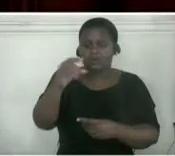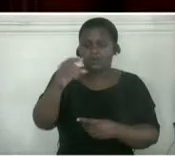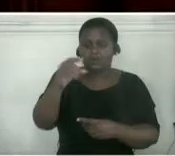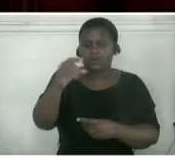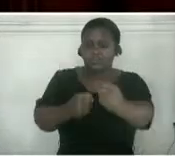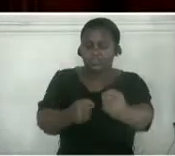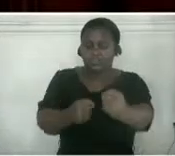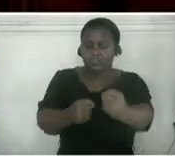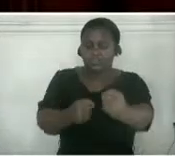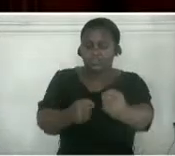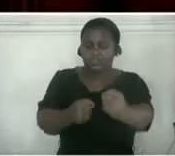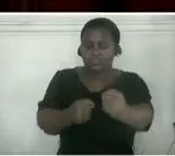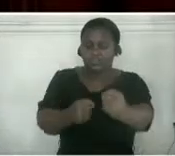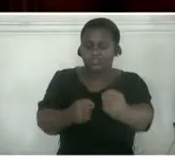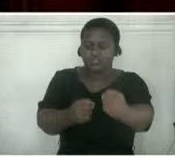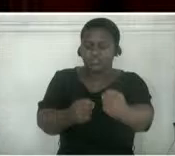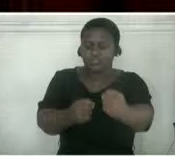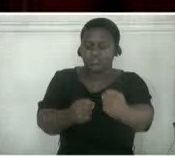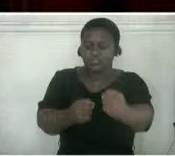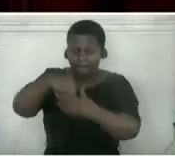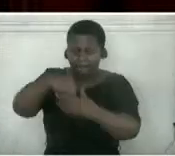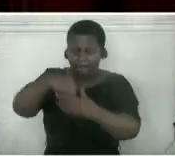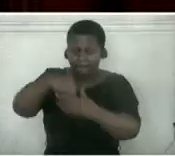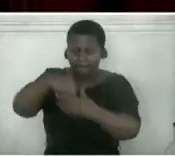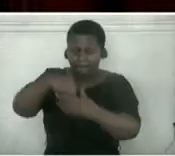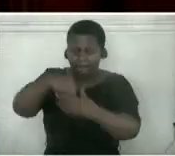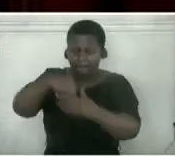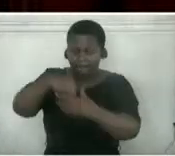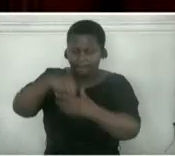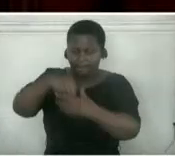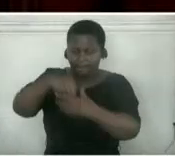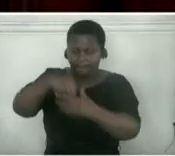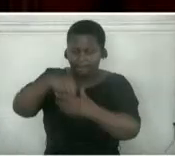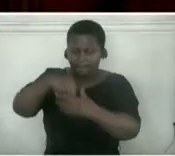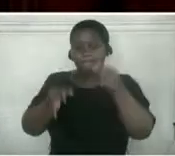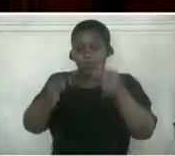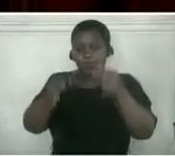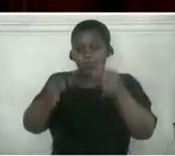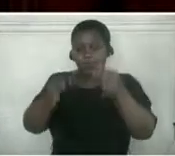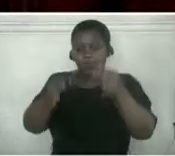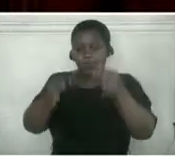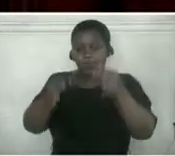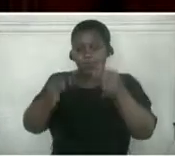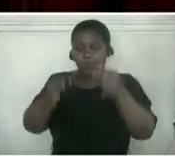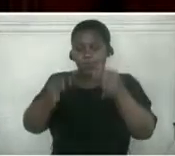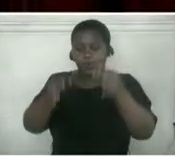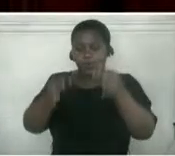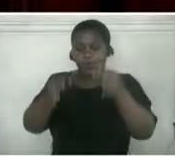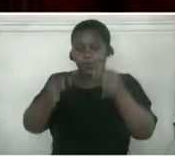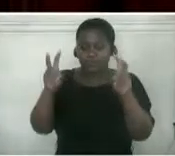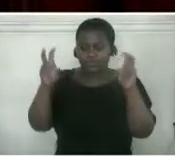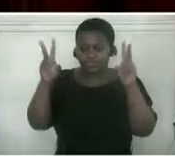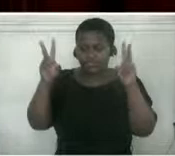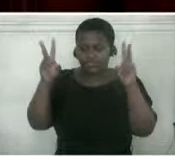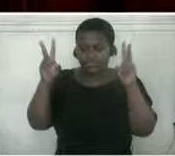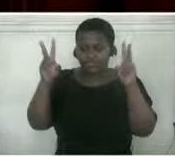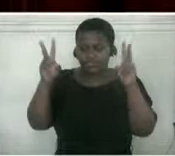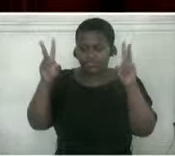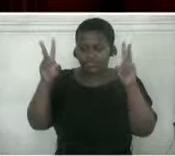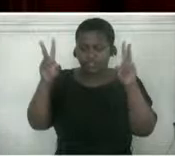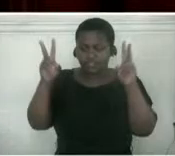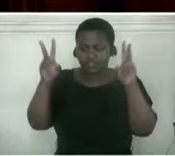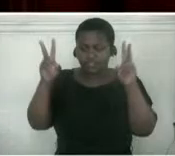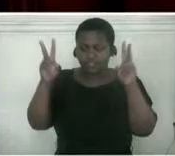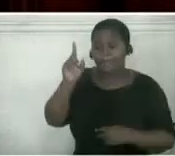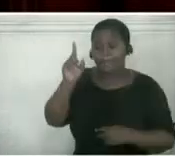underway and involves direct engagement with political parties on issues of intra-party conflict.